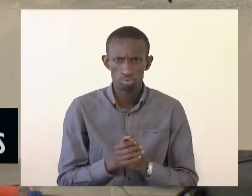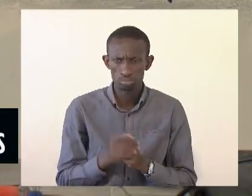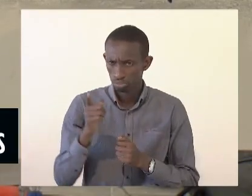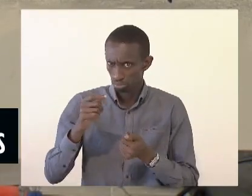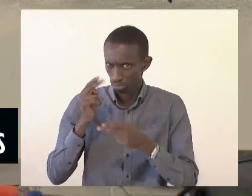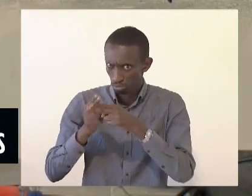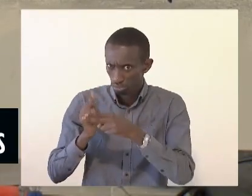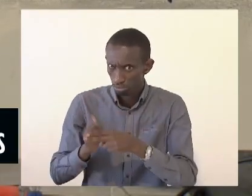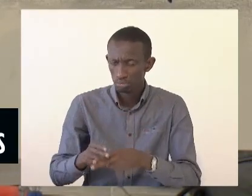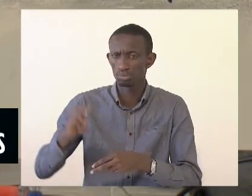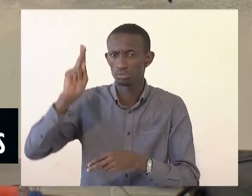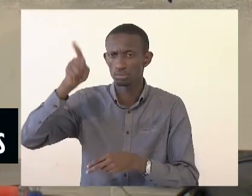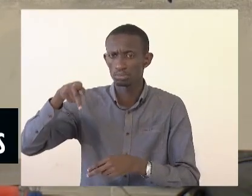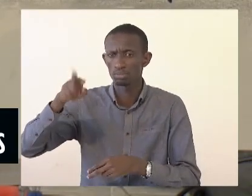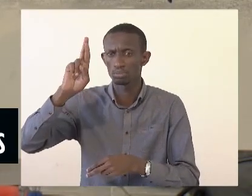called precipitation